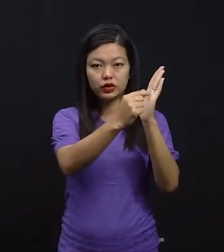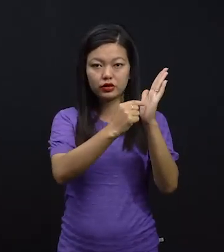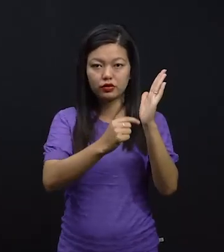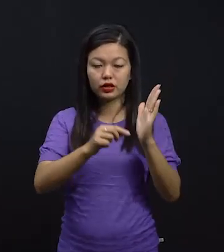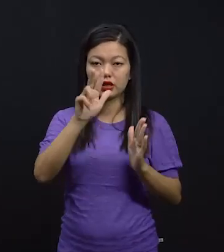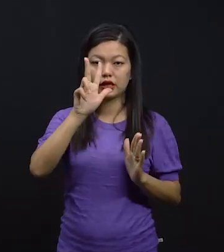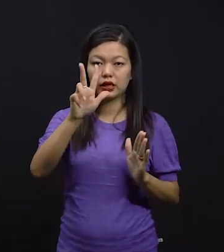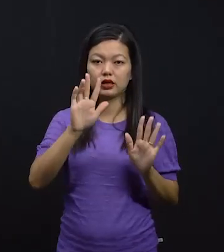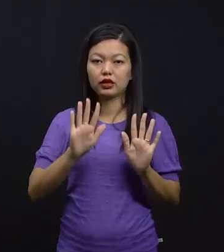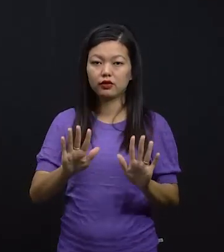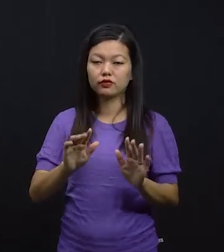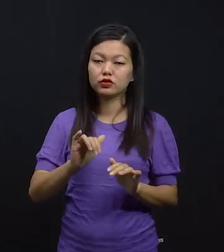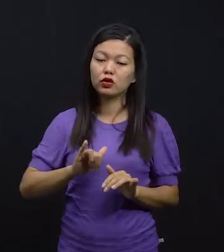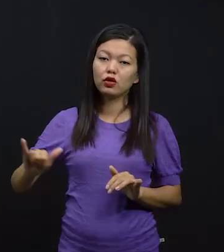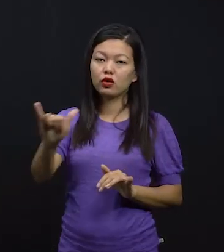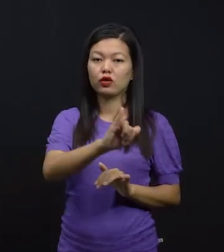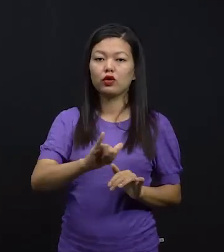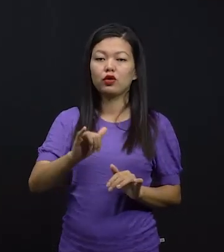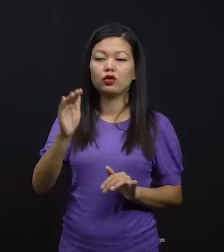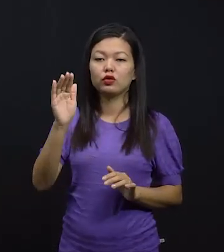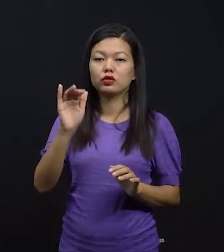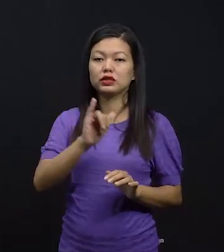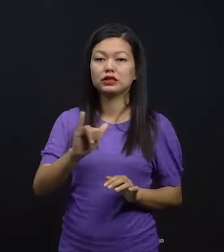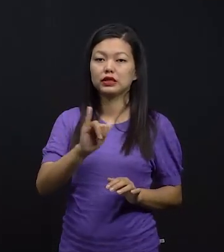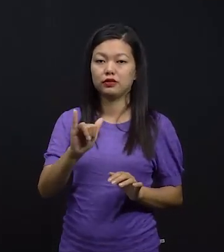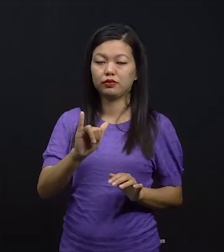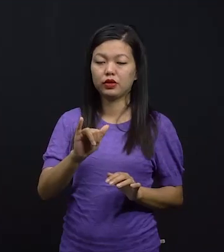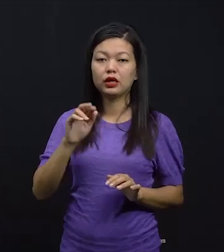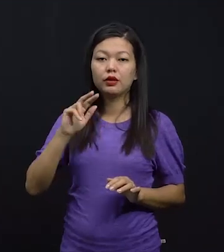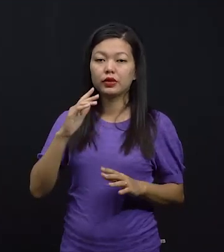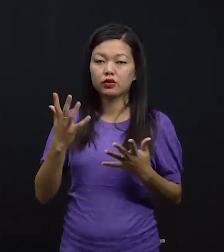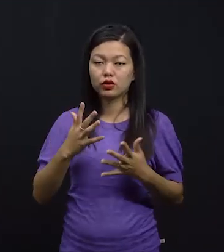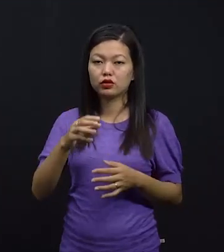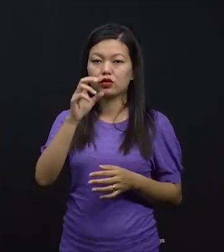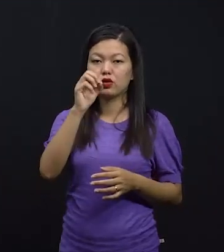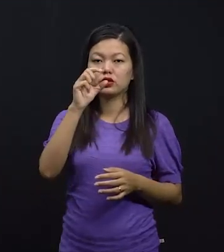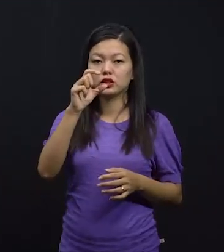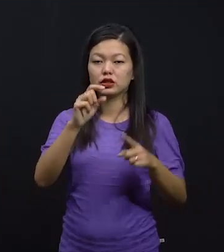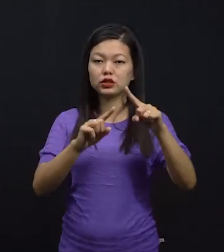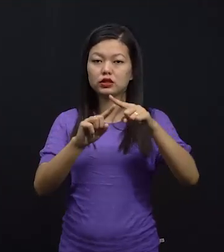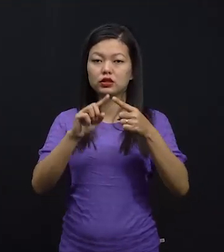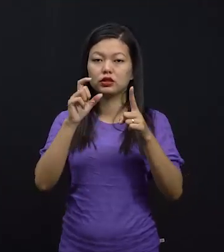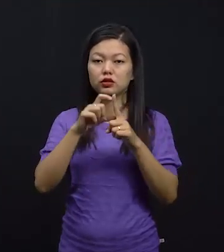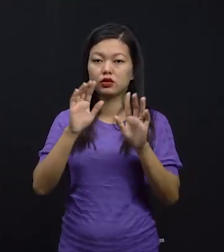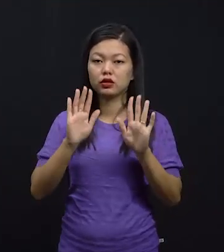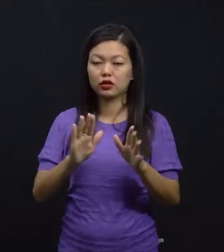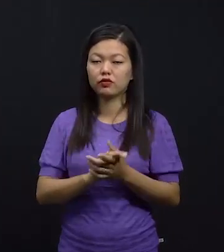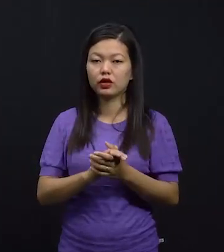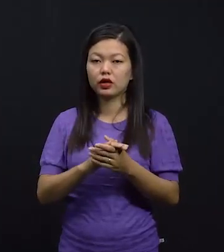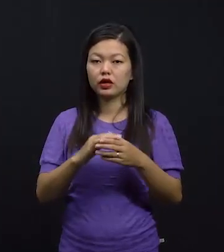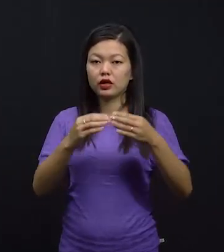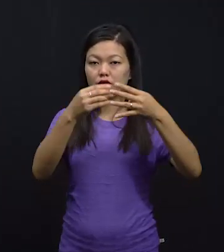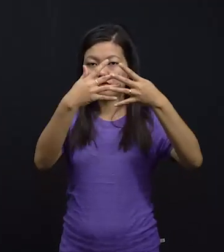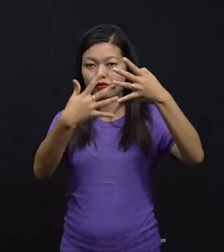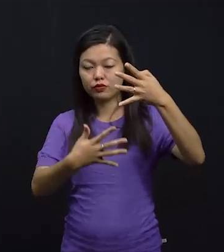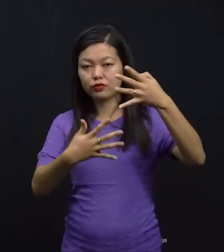will all sound similar. That means they have the octet. And the following 6 lines will have a different rhyming